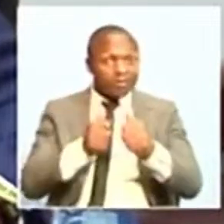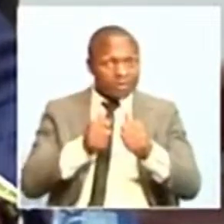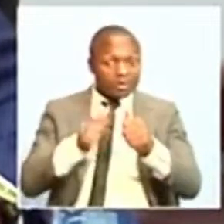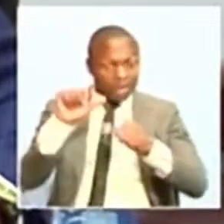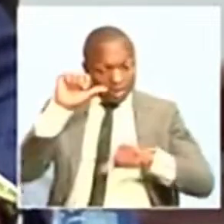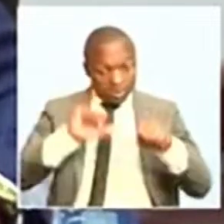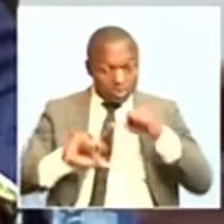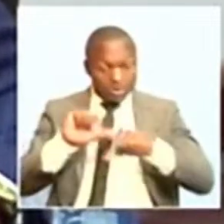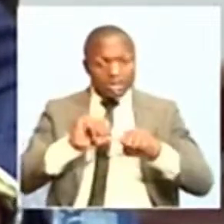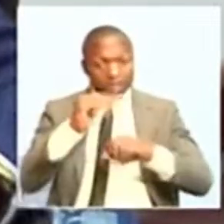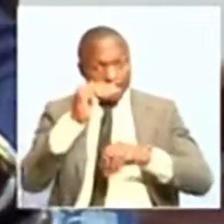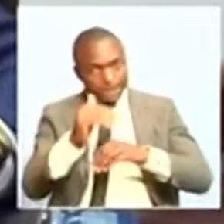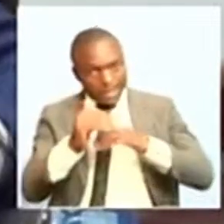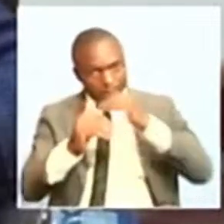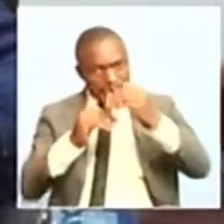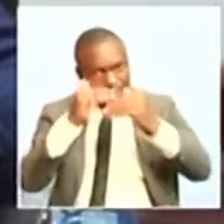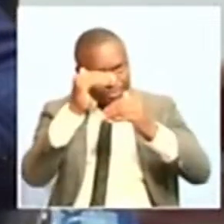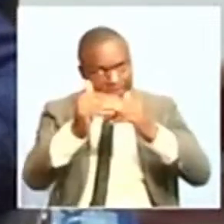protocols?